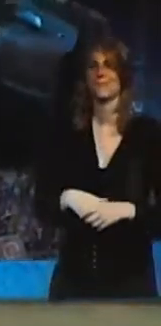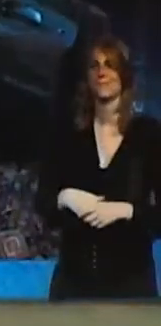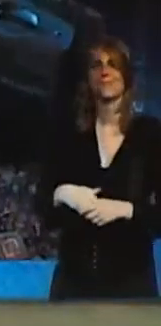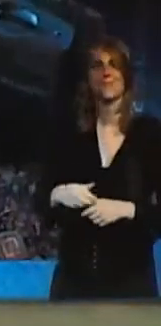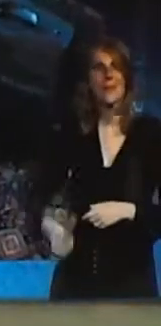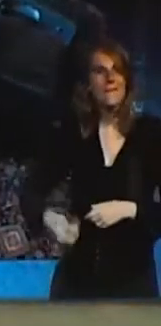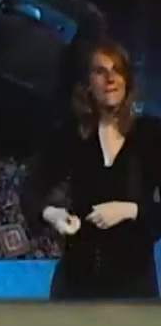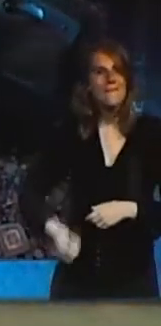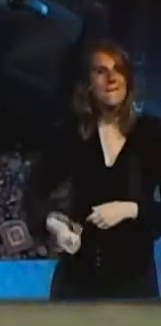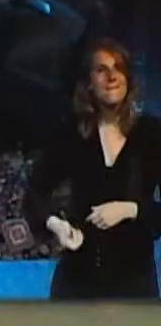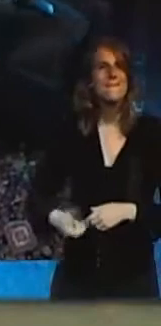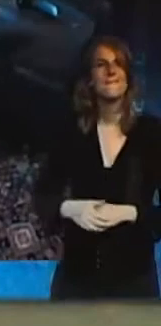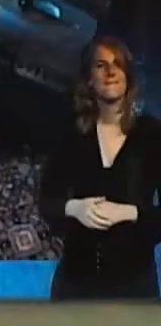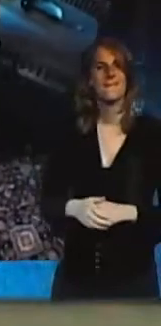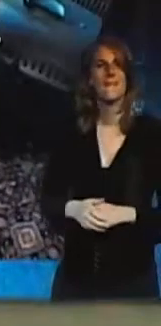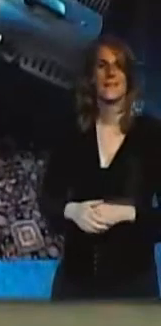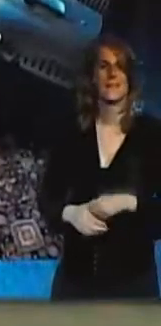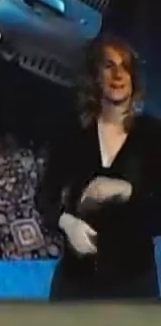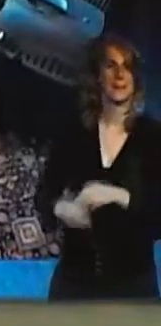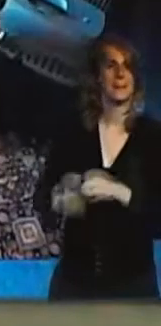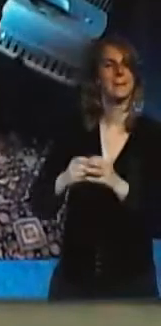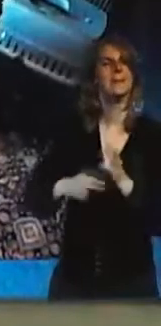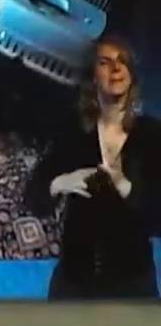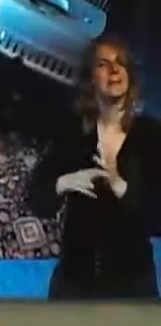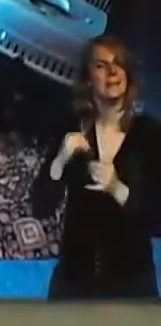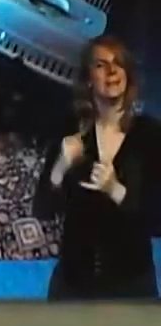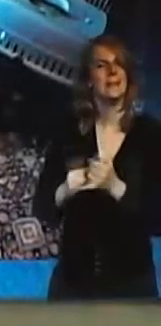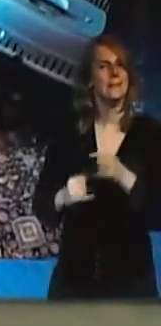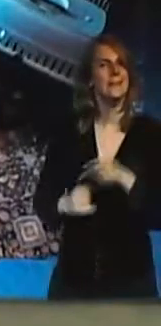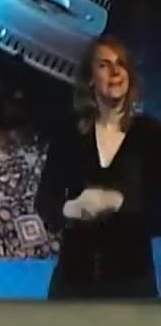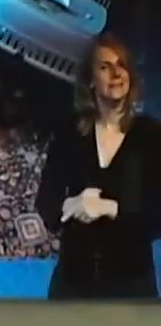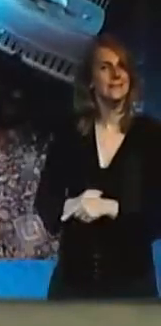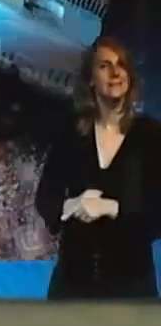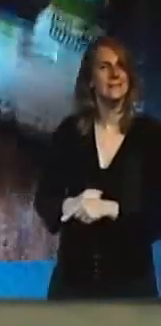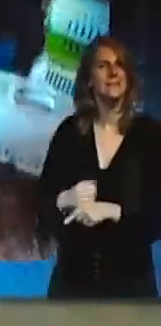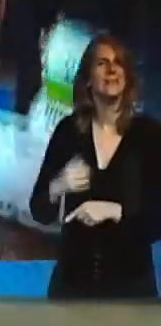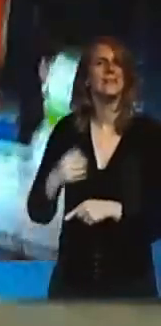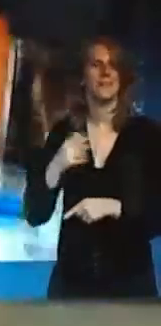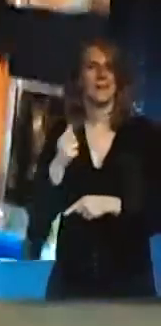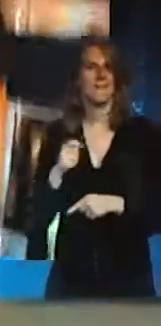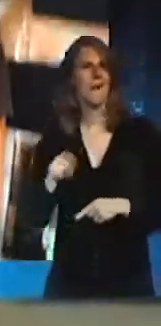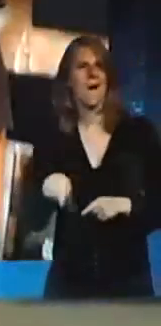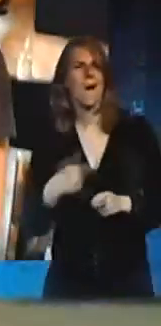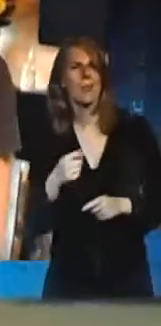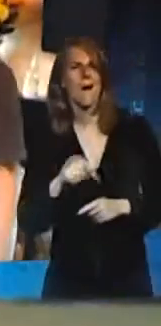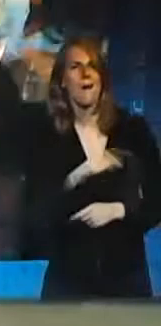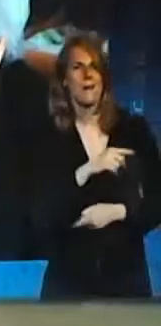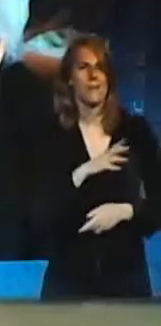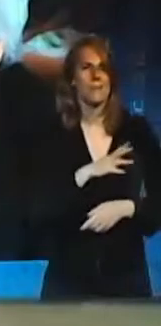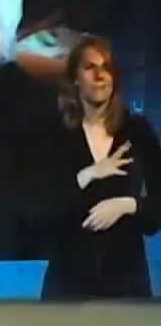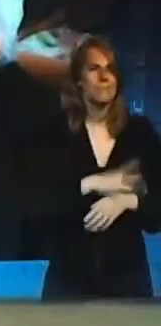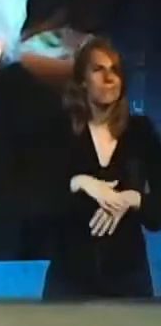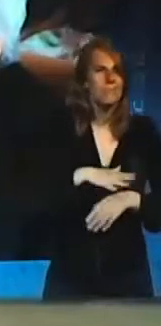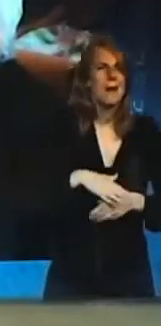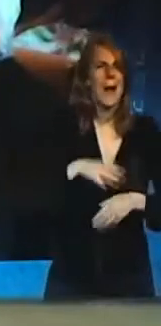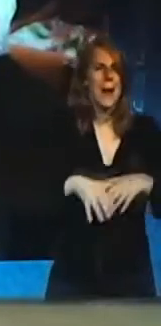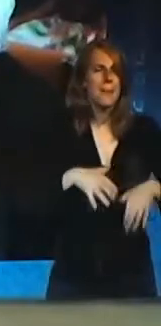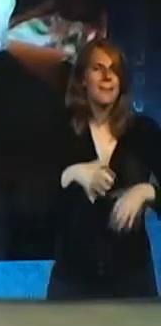Obviously beans, and then we've got a few others to look at here. They're all furry animals, so they all like to fuss and they all like to be